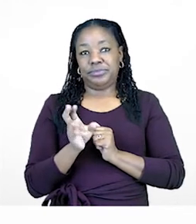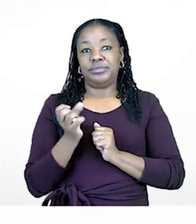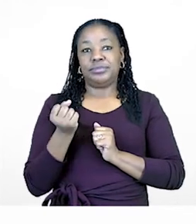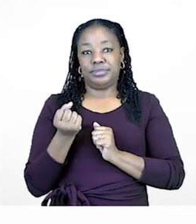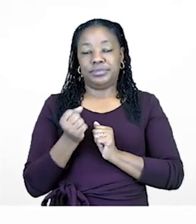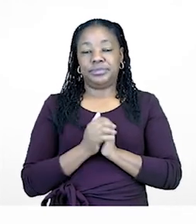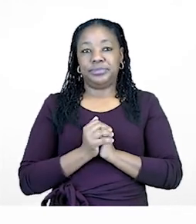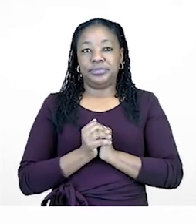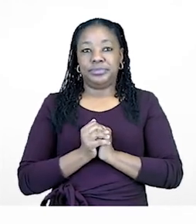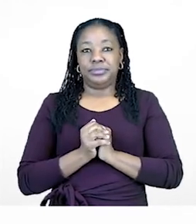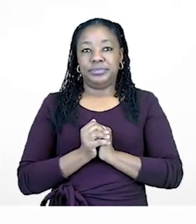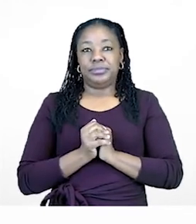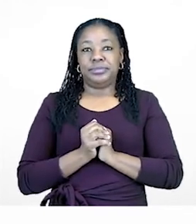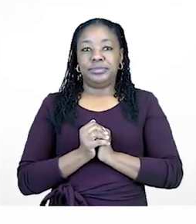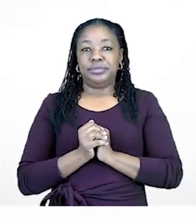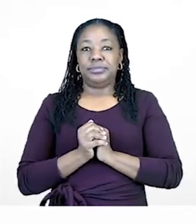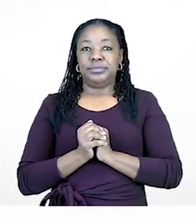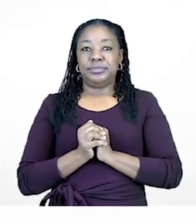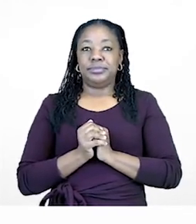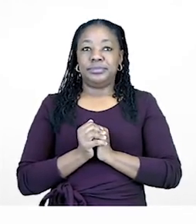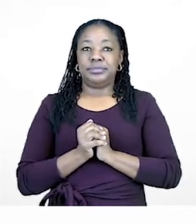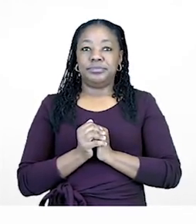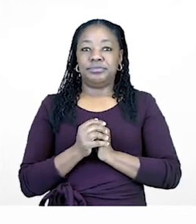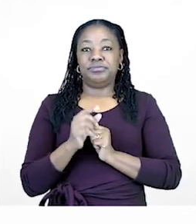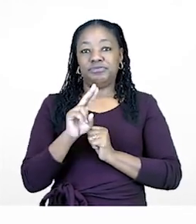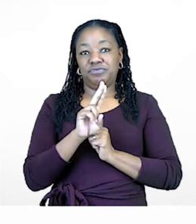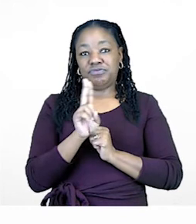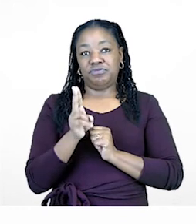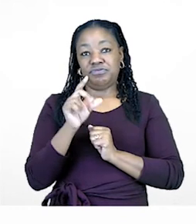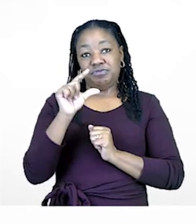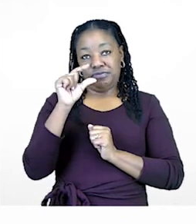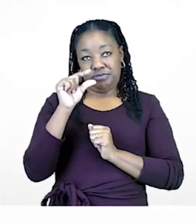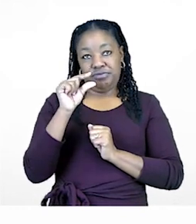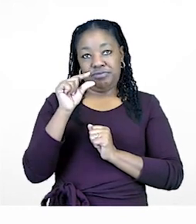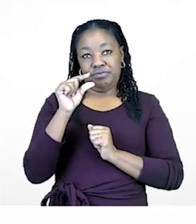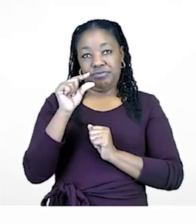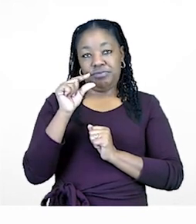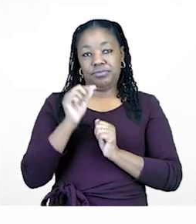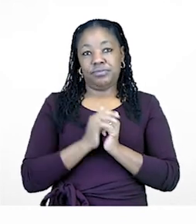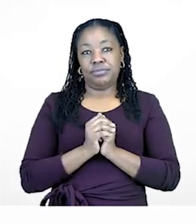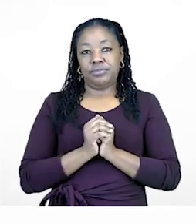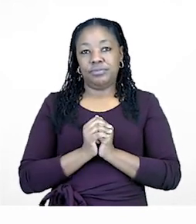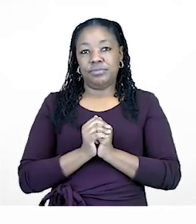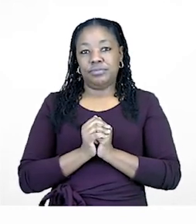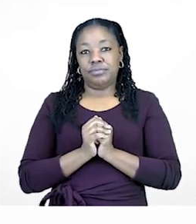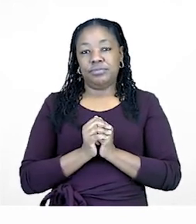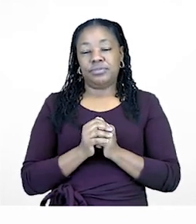Yes, this letter H is the small letter H that we can see, and there are many different things that start